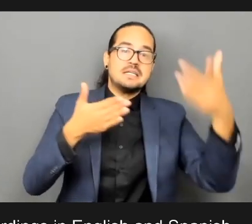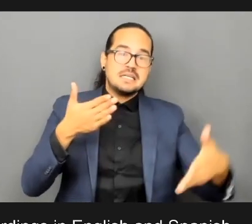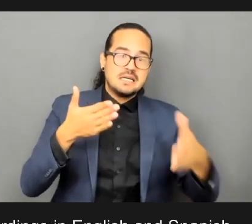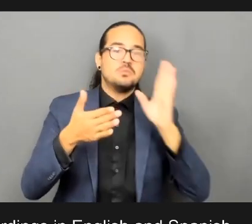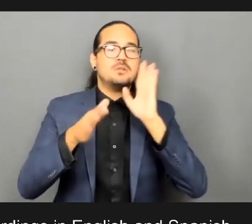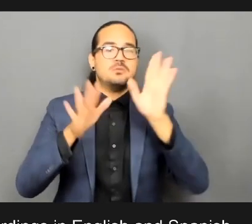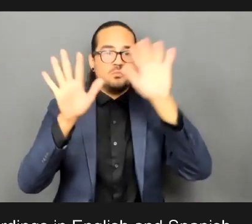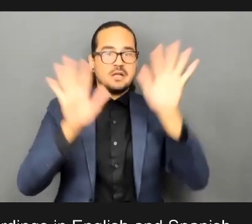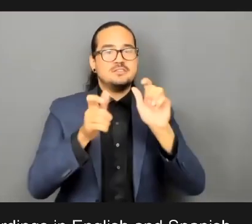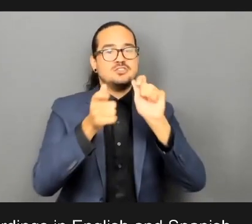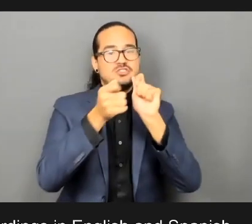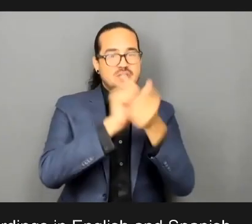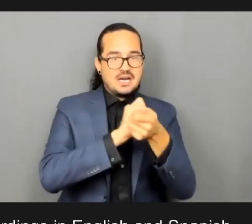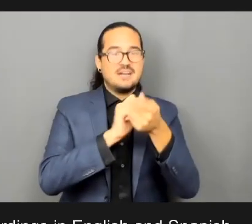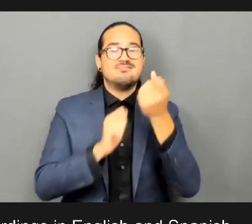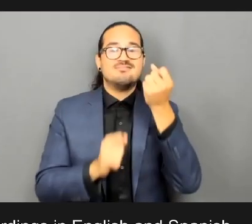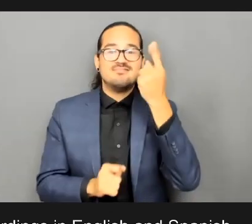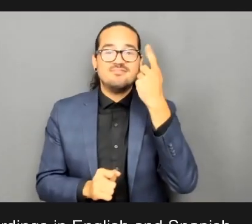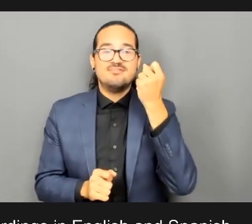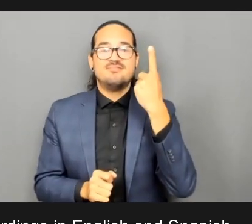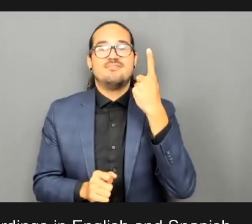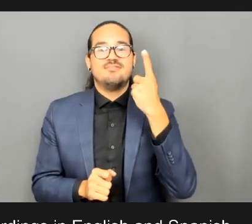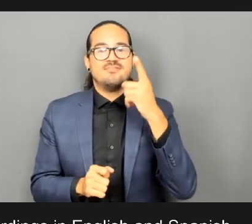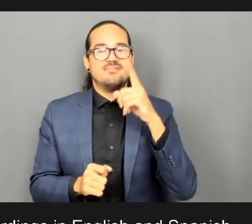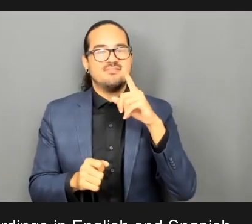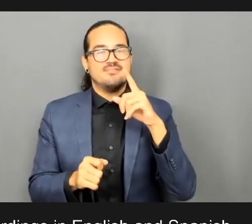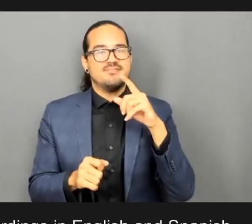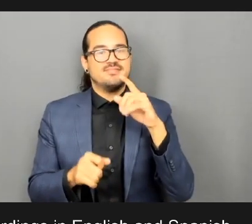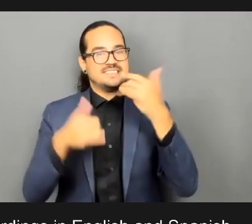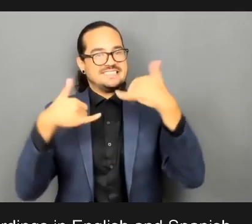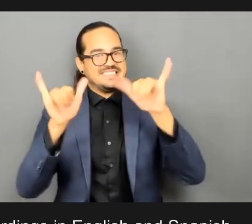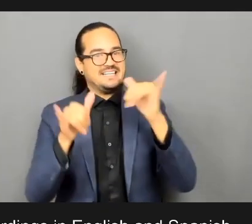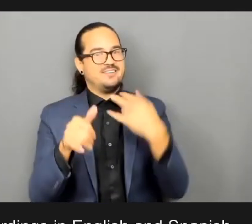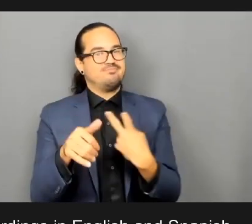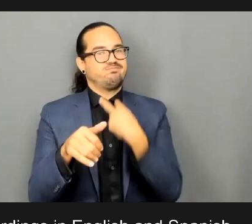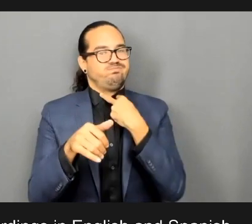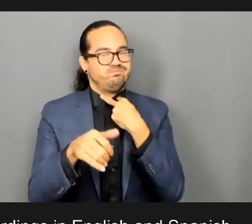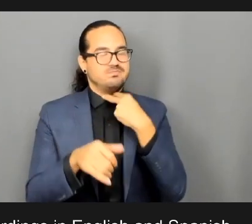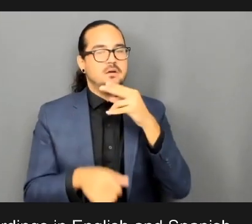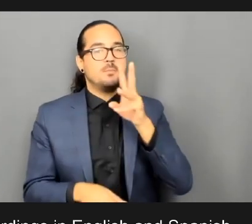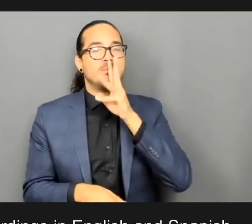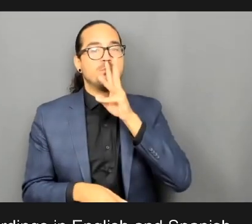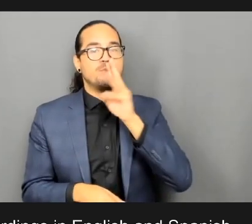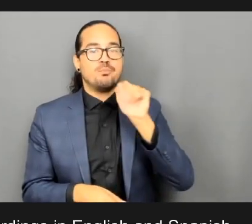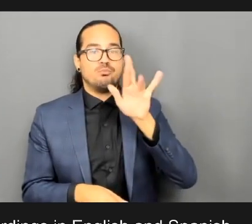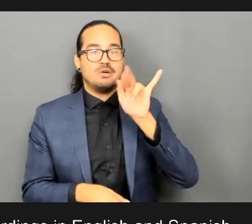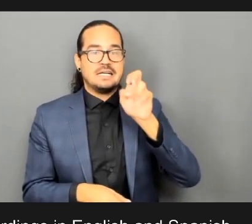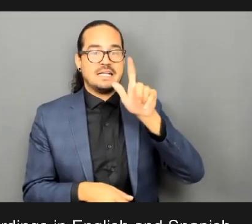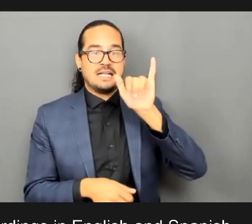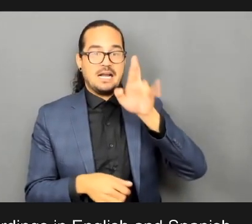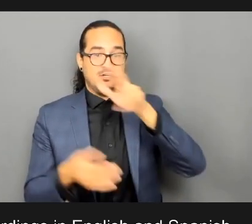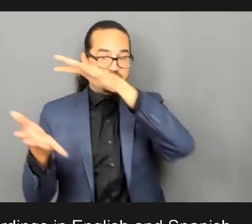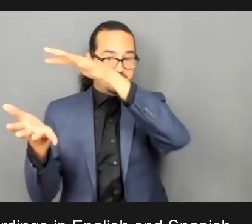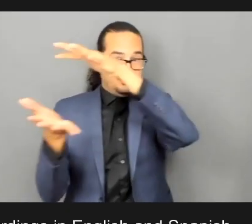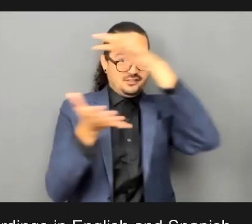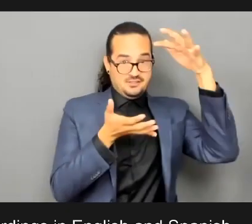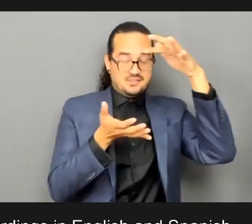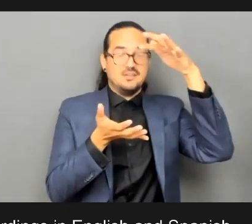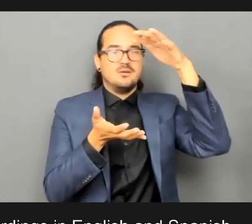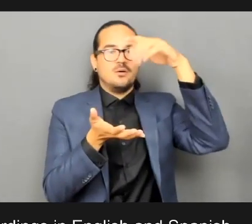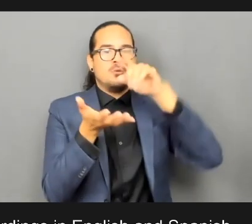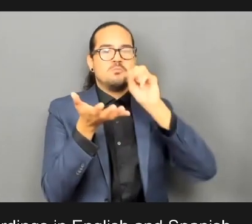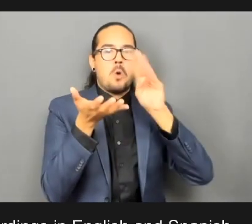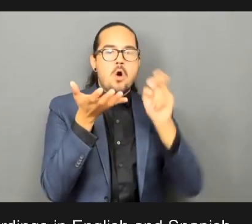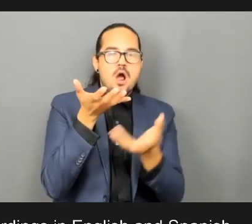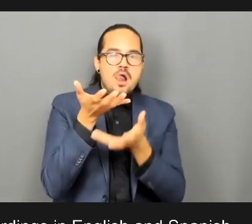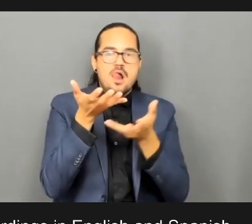you might be hearing some talks as possible precipitation. However, confidence is low on that, and that wouldn't be until the middle of next week, and any precipitation would be very